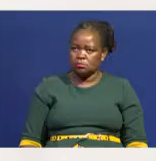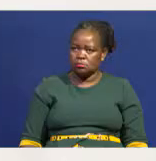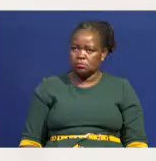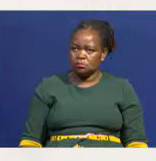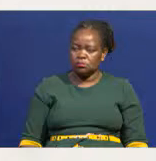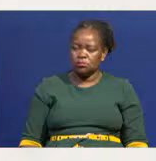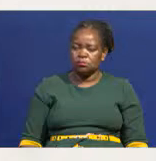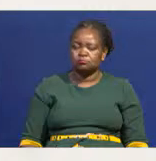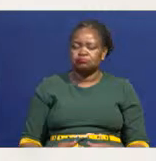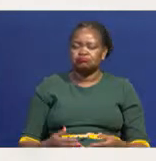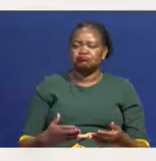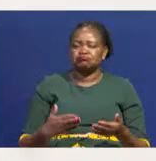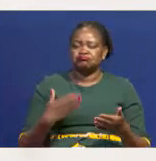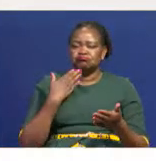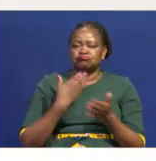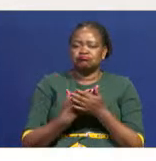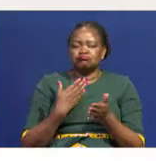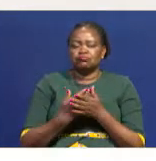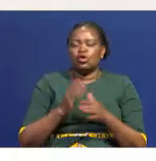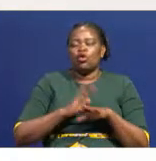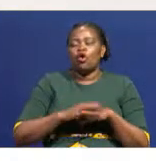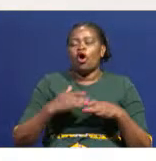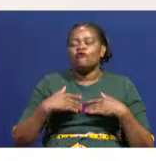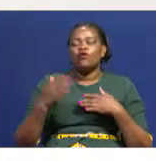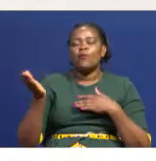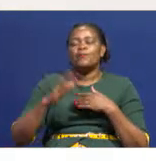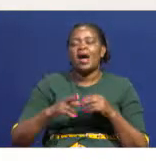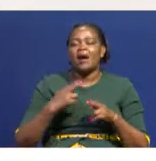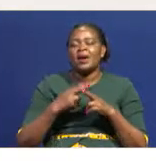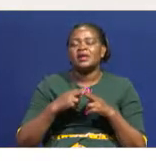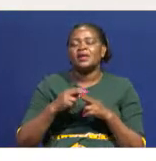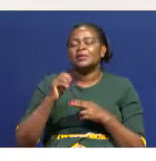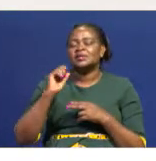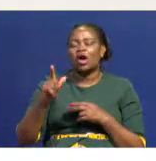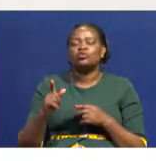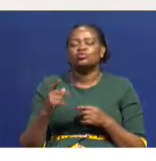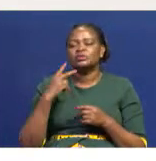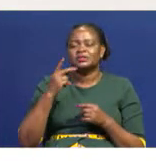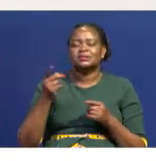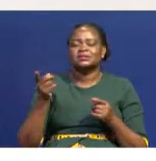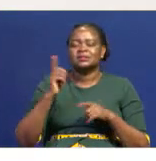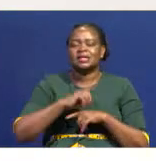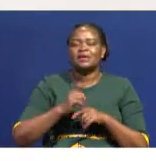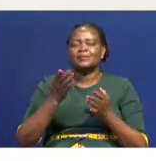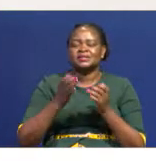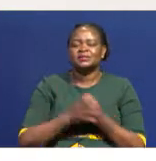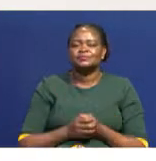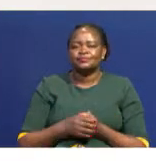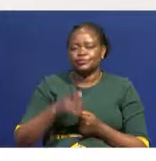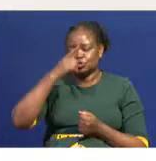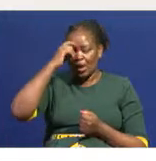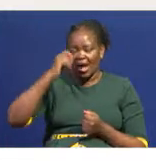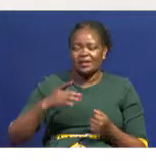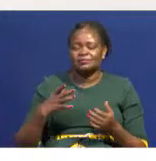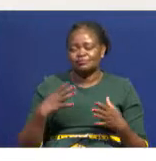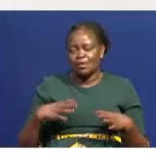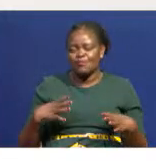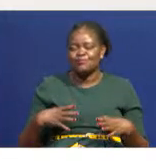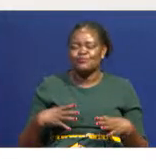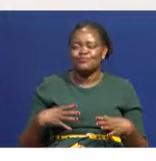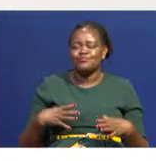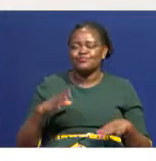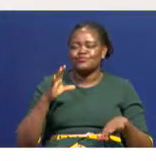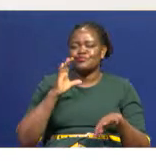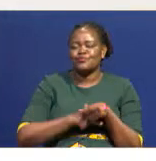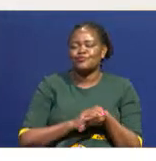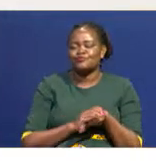We're glad to have you back. My name is Weiru Mujenga. We take a look at the day's business. Now, Jua Kali Artisans have secured a deal for